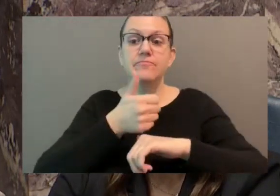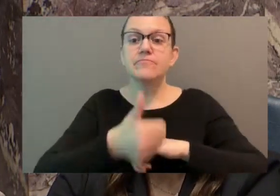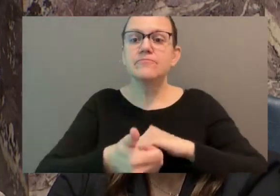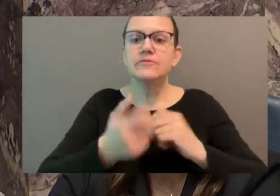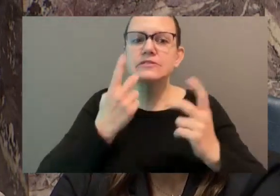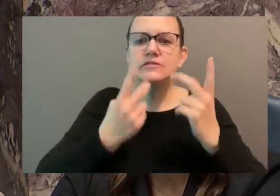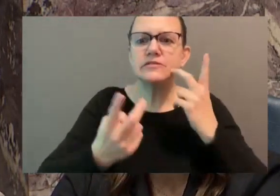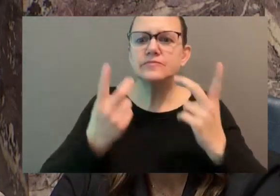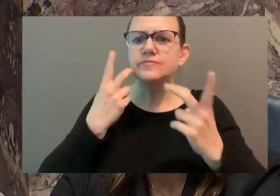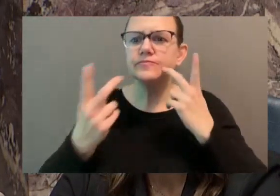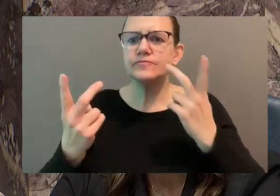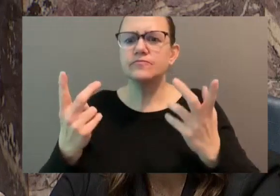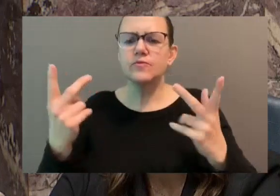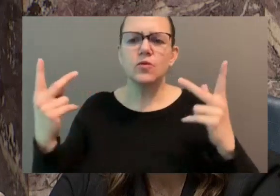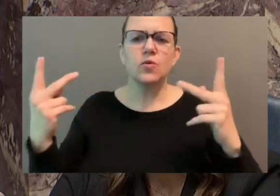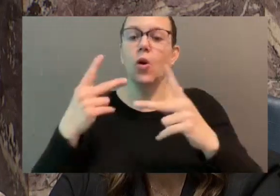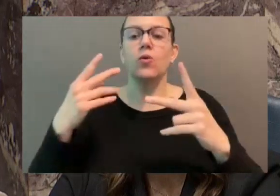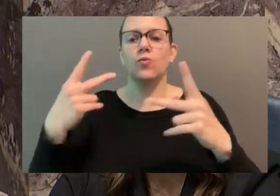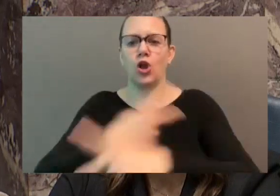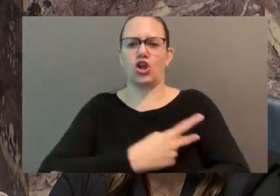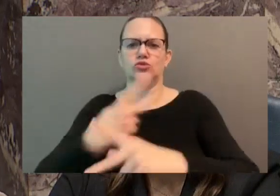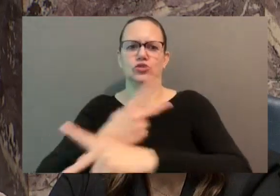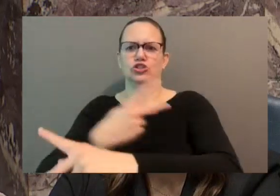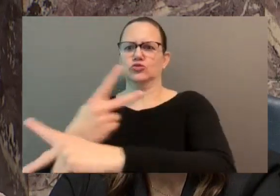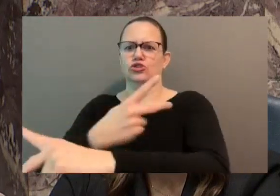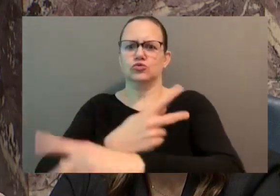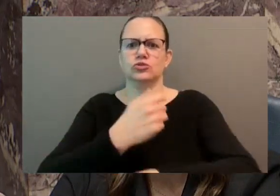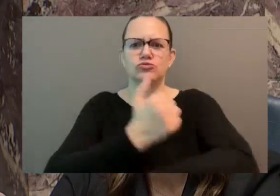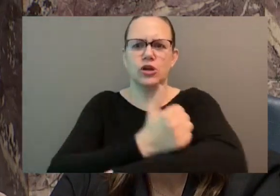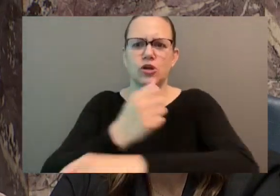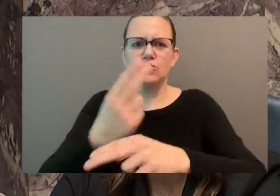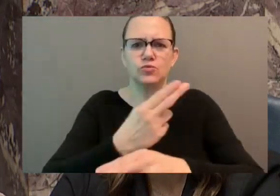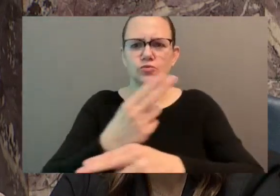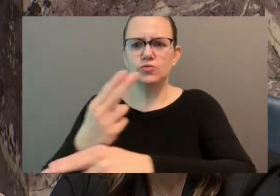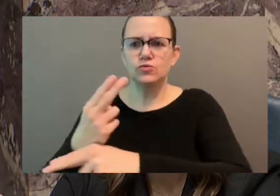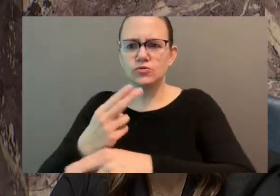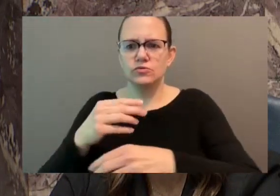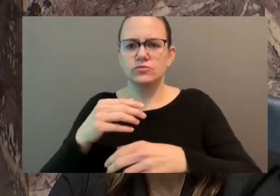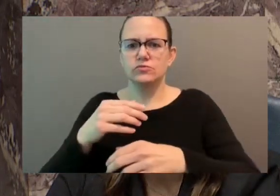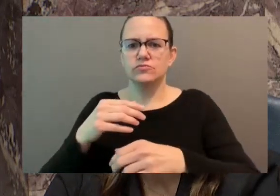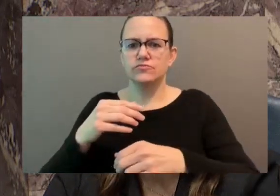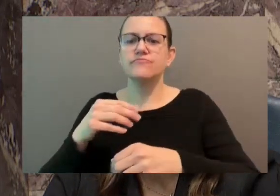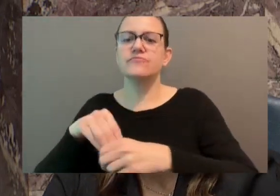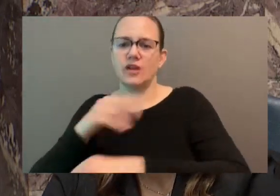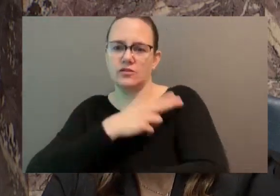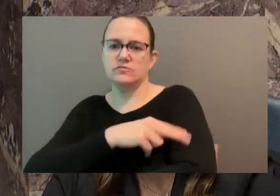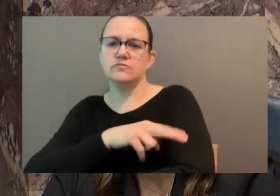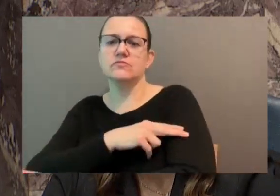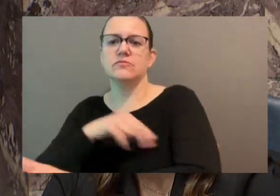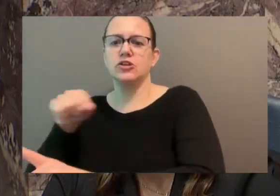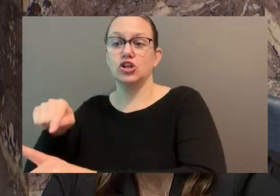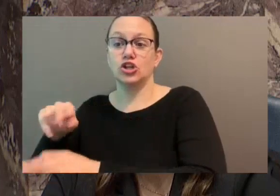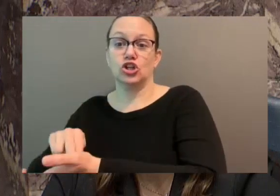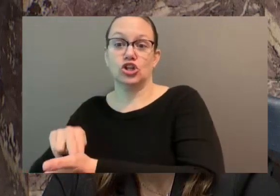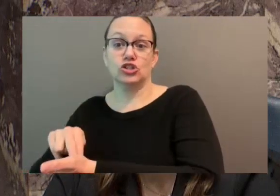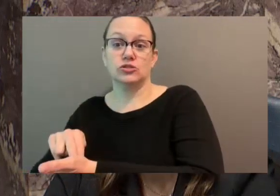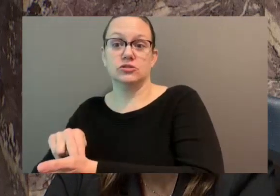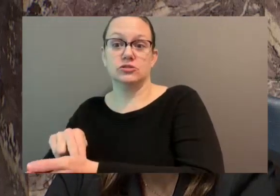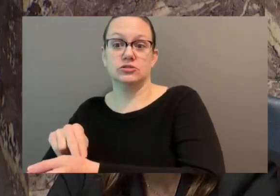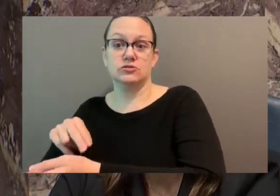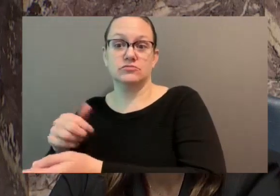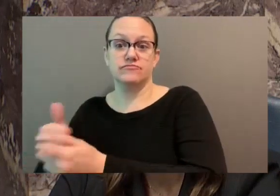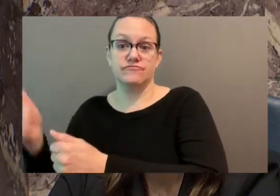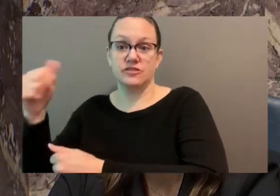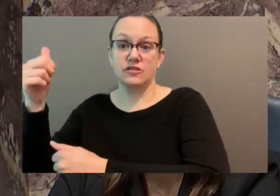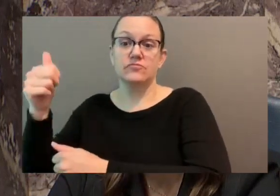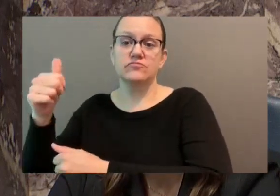British Columbia. In fact, nurses are instructed to distribute burner kits, crack pipes, lock boxes to